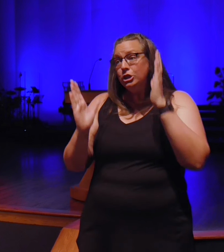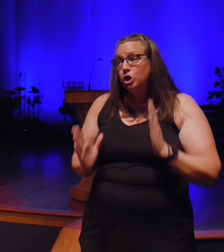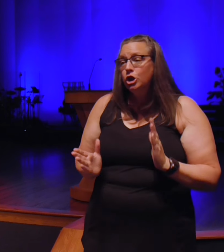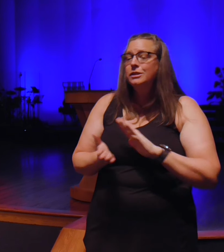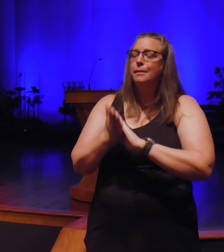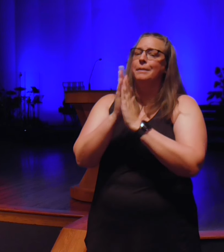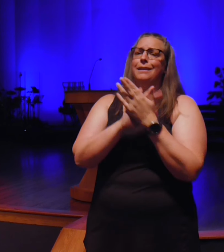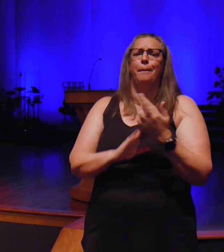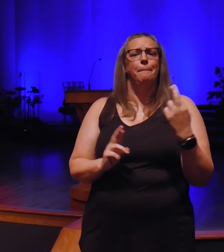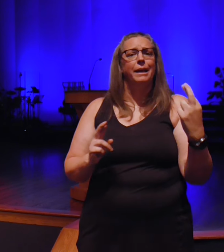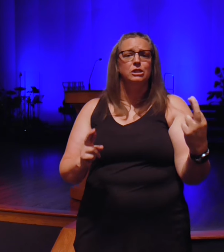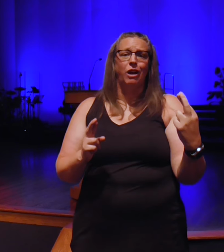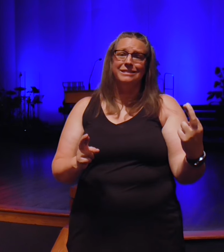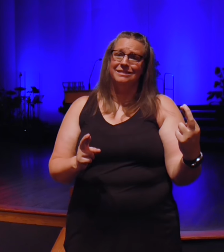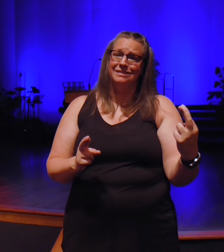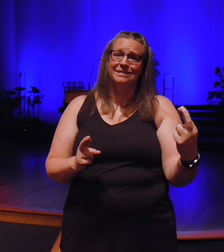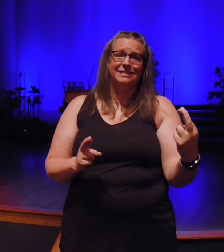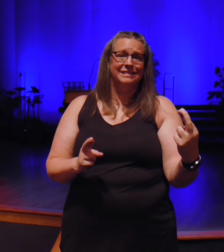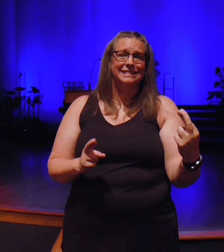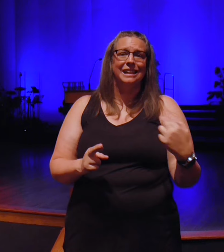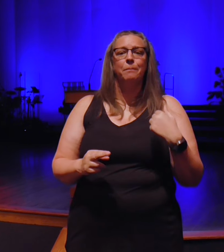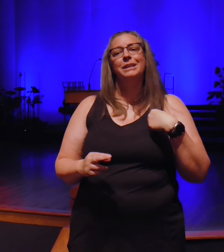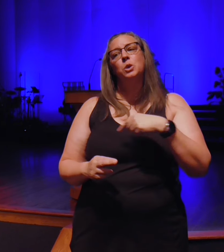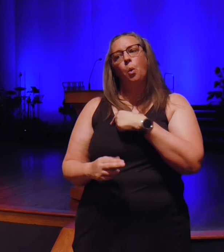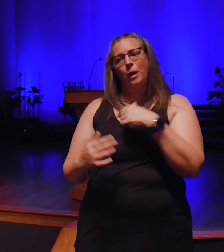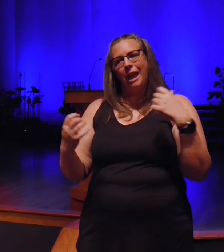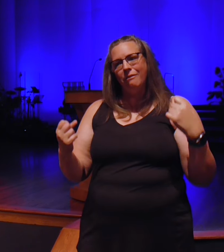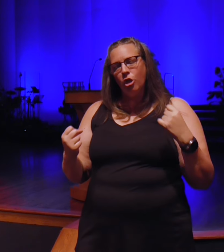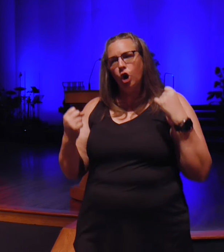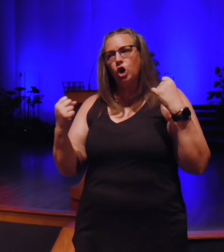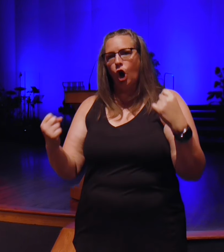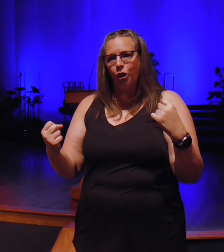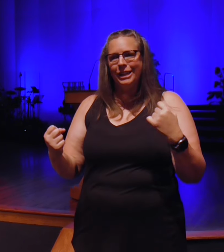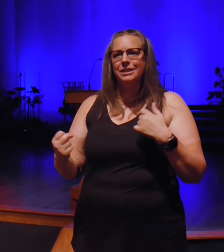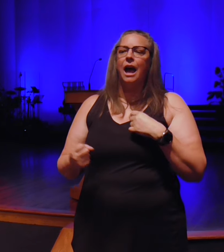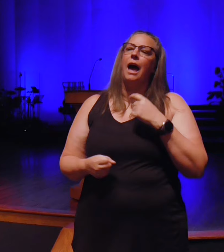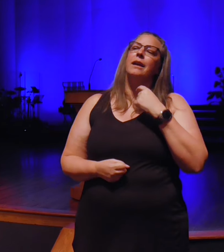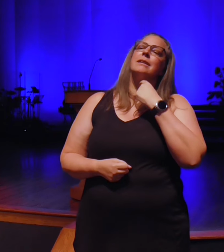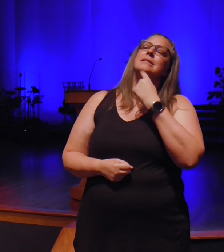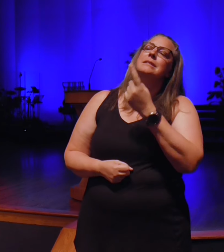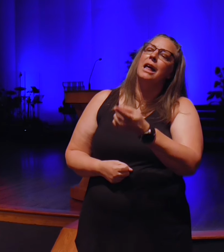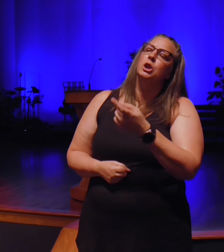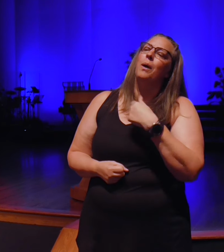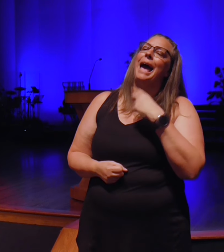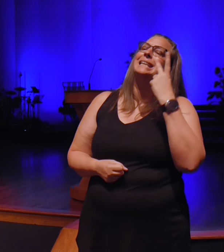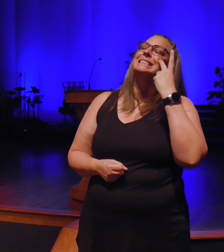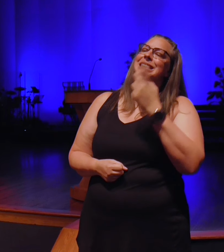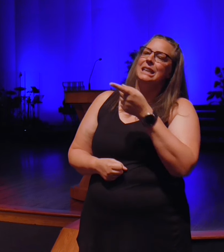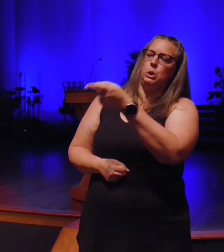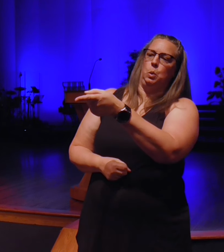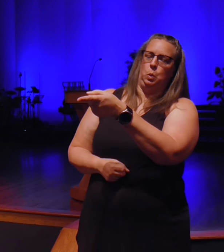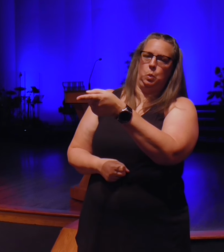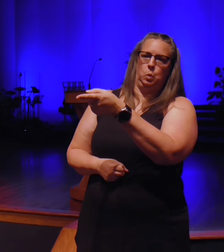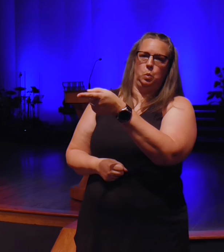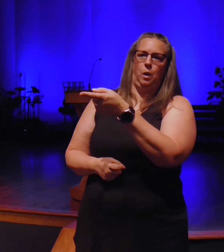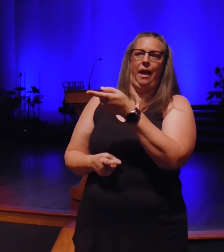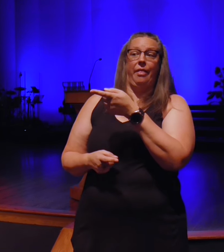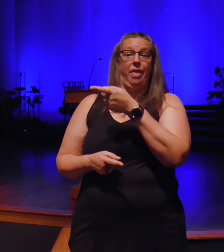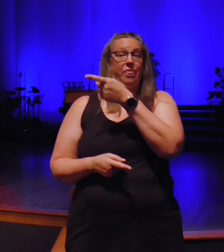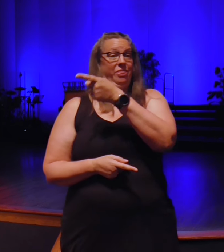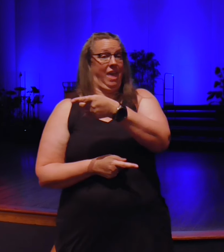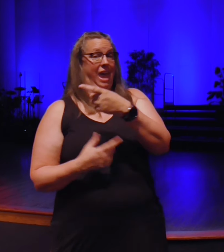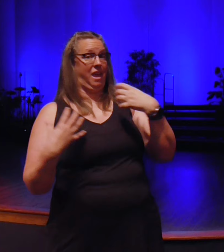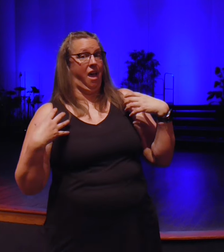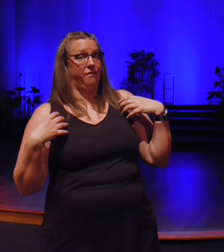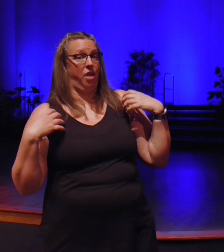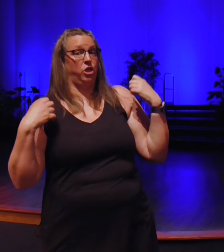kind of friends, because we have the courage to tell people who I see And when they have the courage to step into that truth that